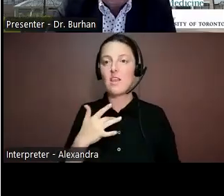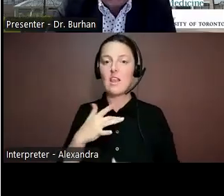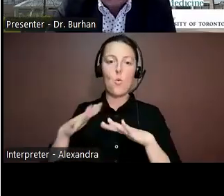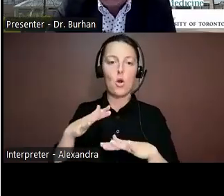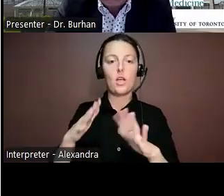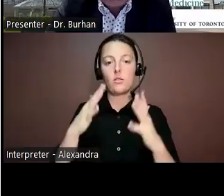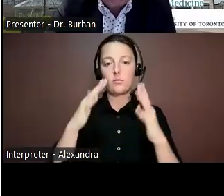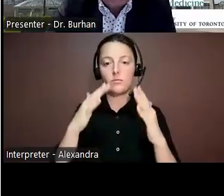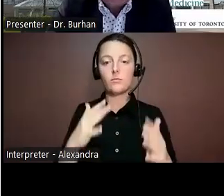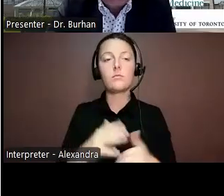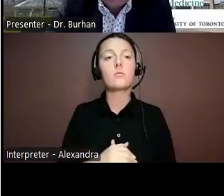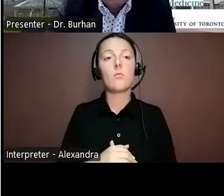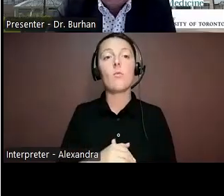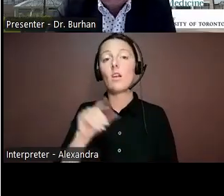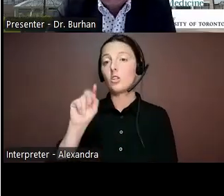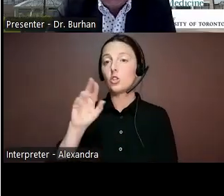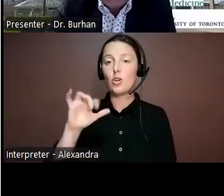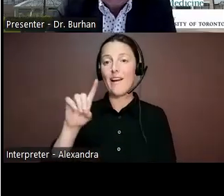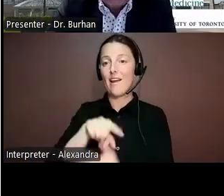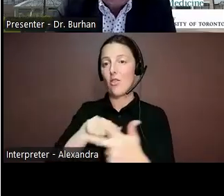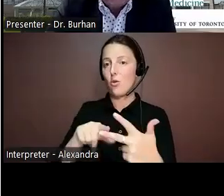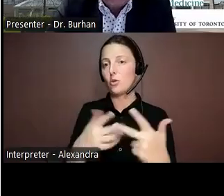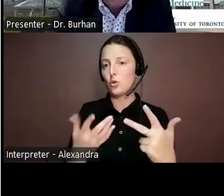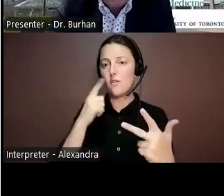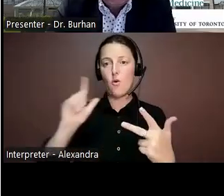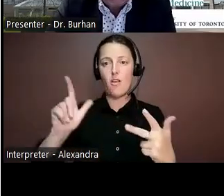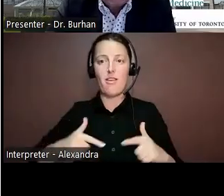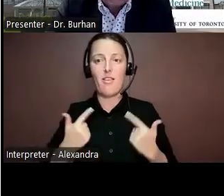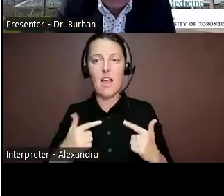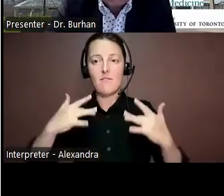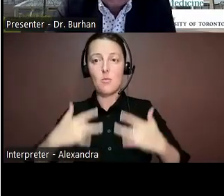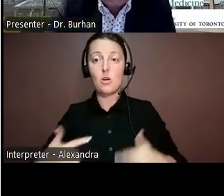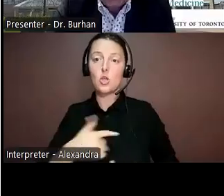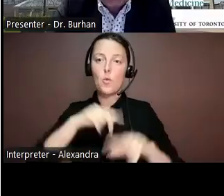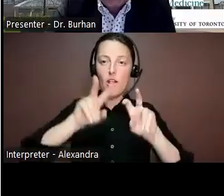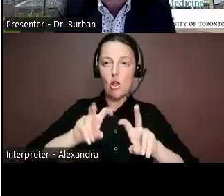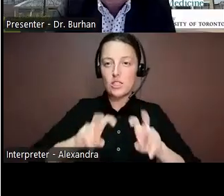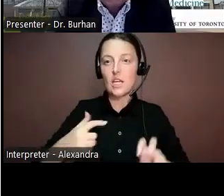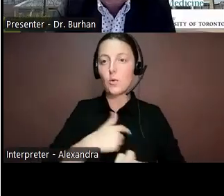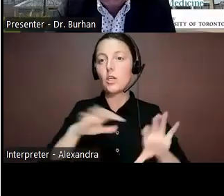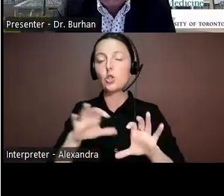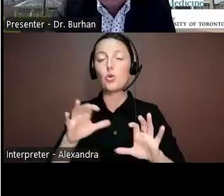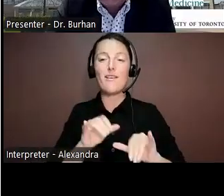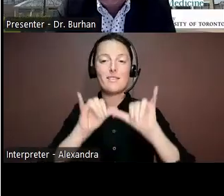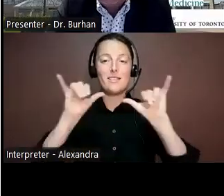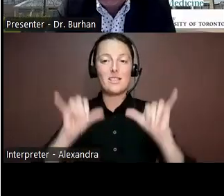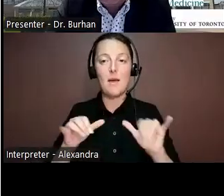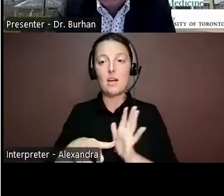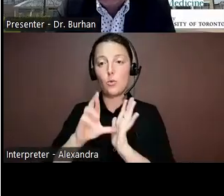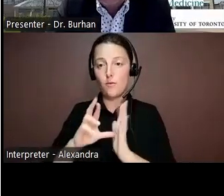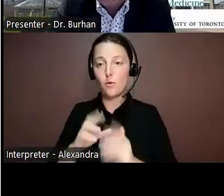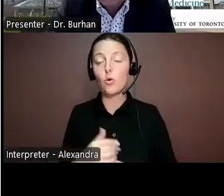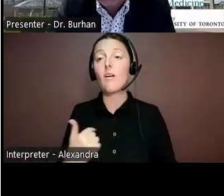late life depression, we looked at it. We did a scoping review or systematic review, and we had 15 studies, including